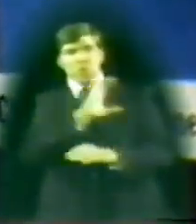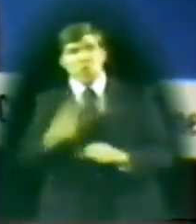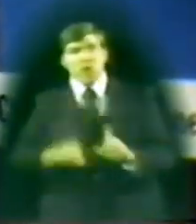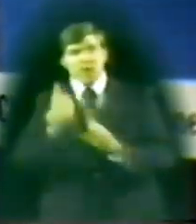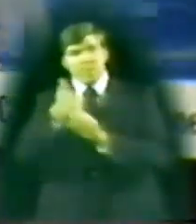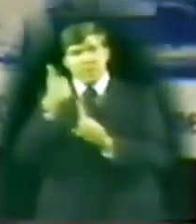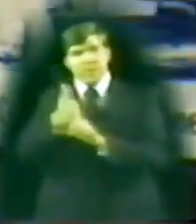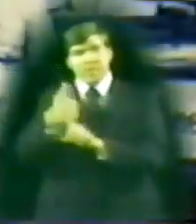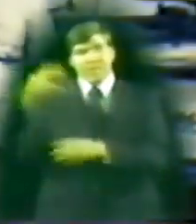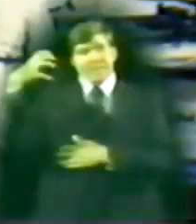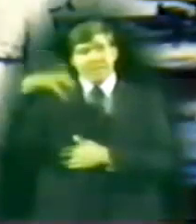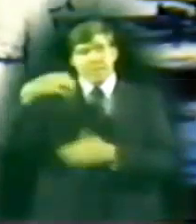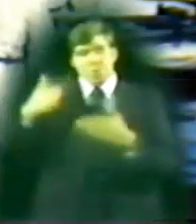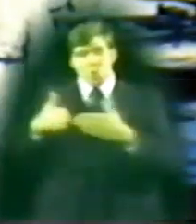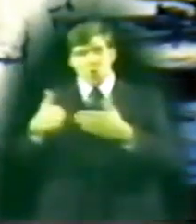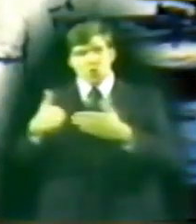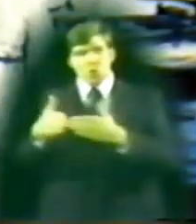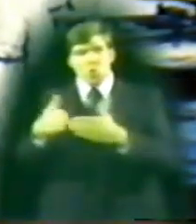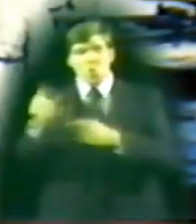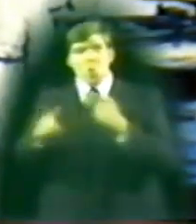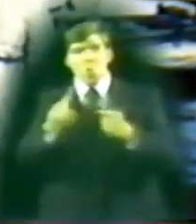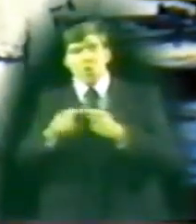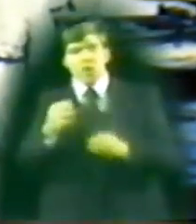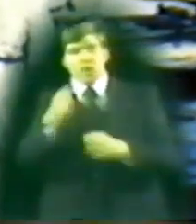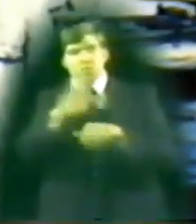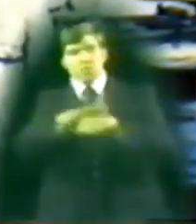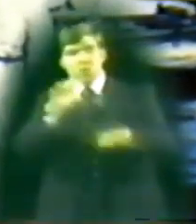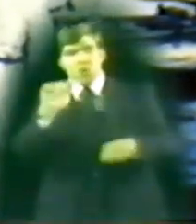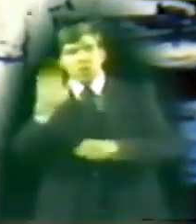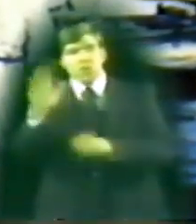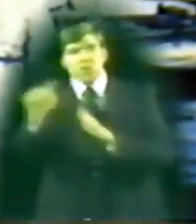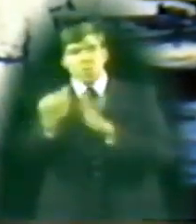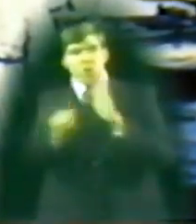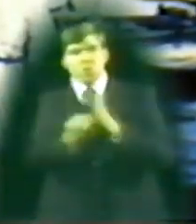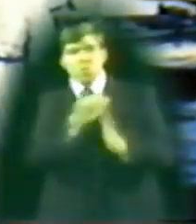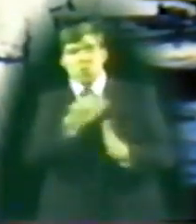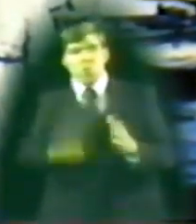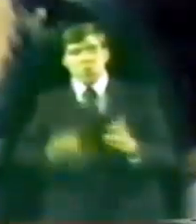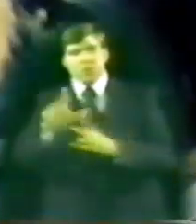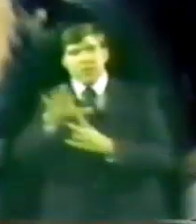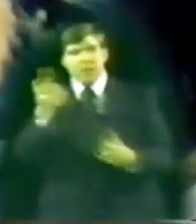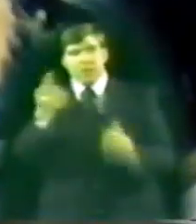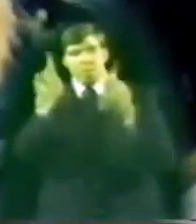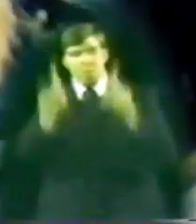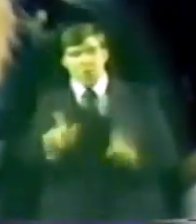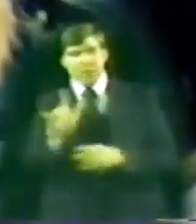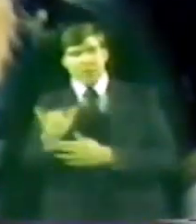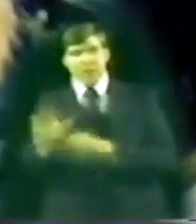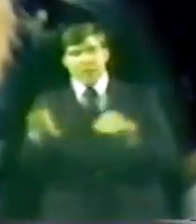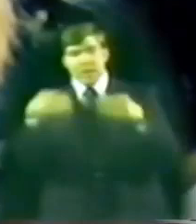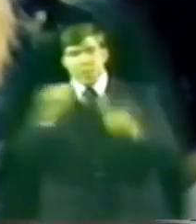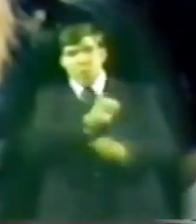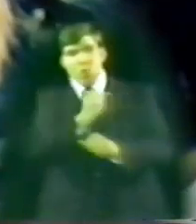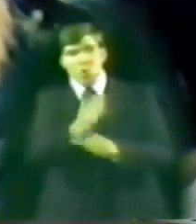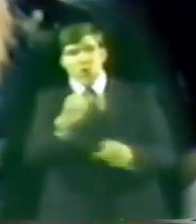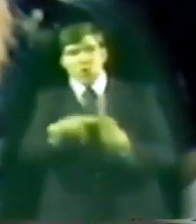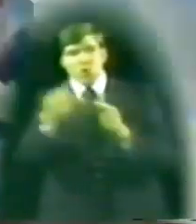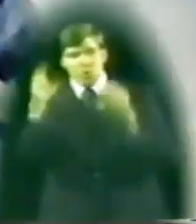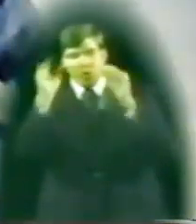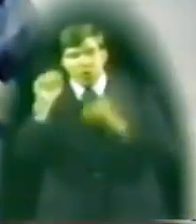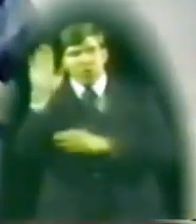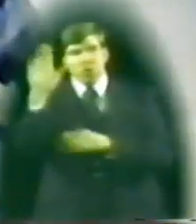chief cornerstone. When he called his apostles, the Lord selected them personally and gave them authority to teach his